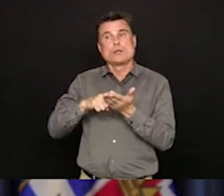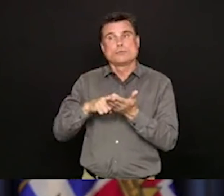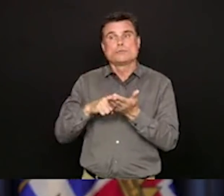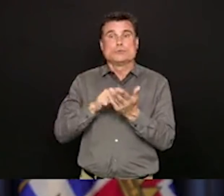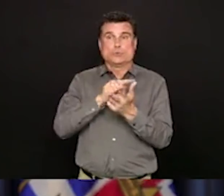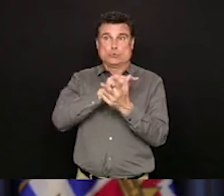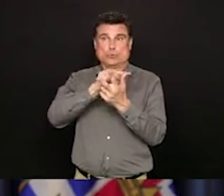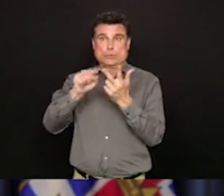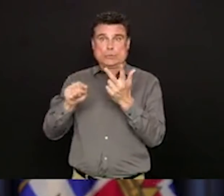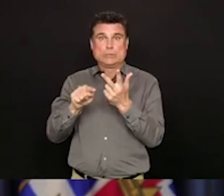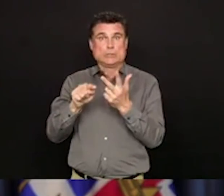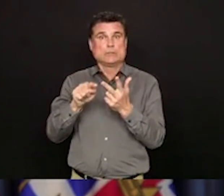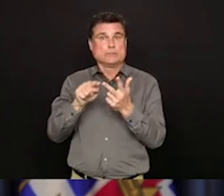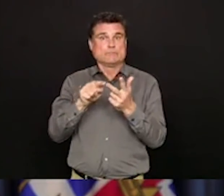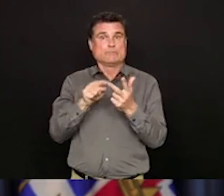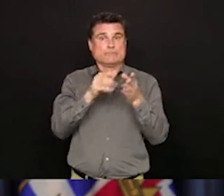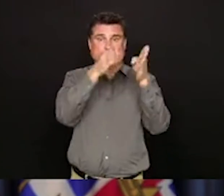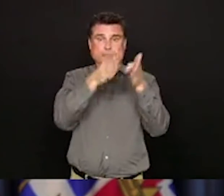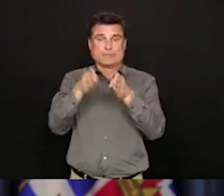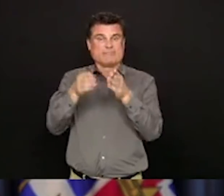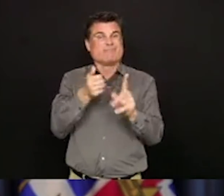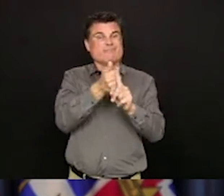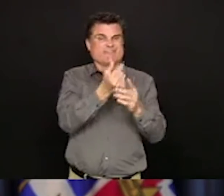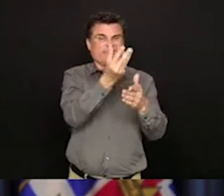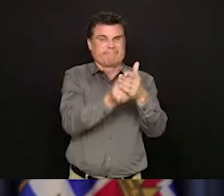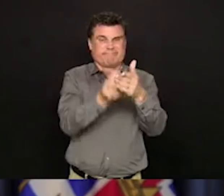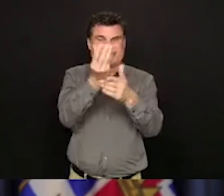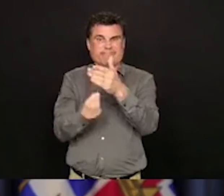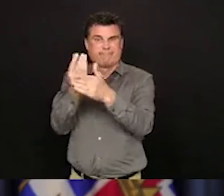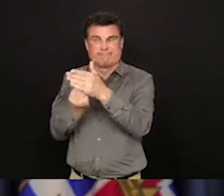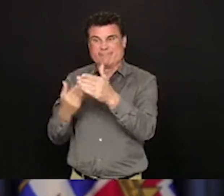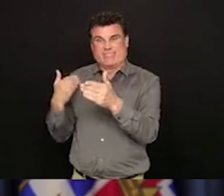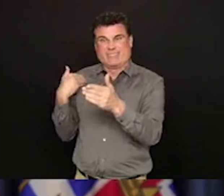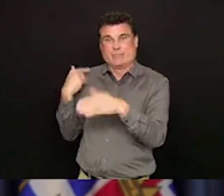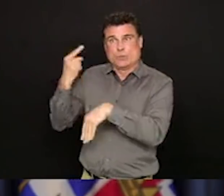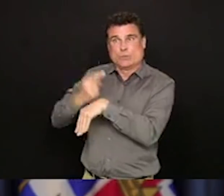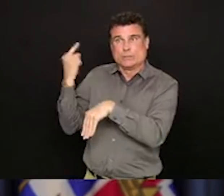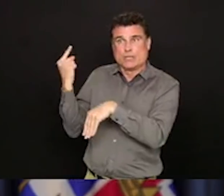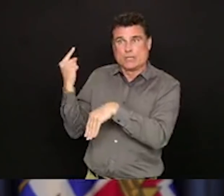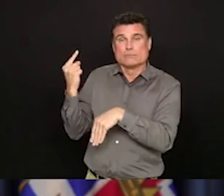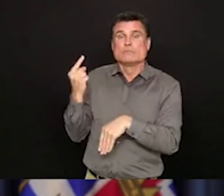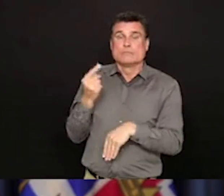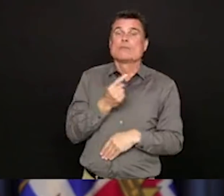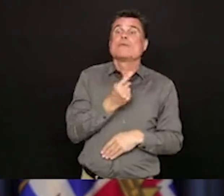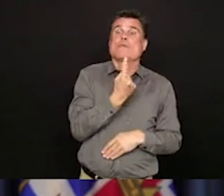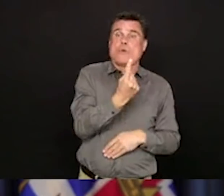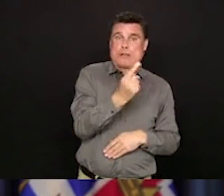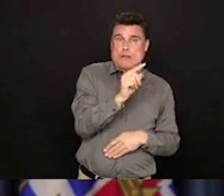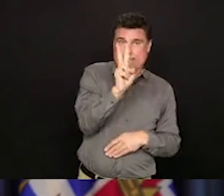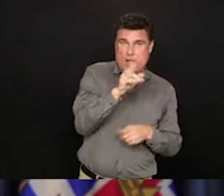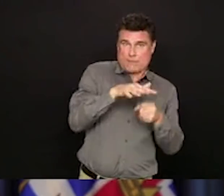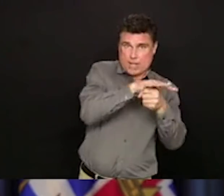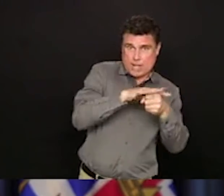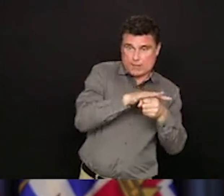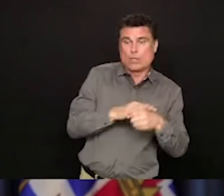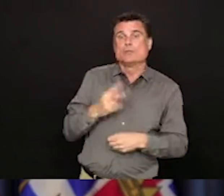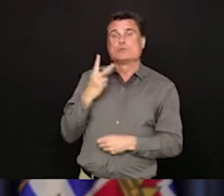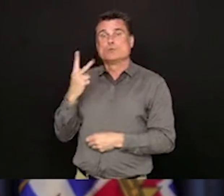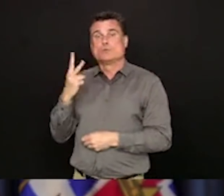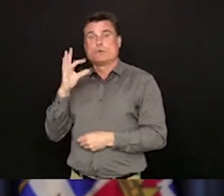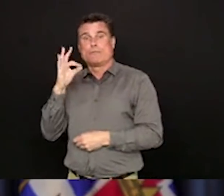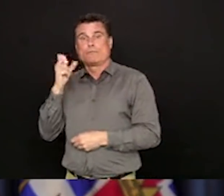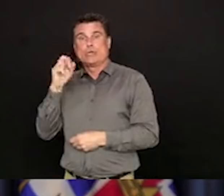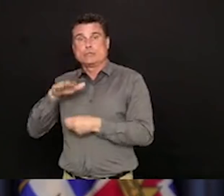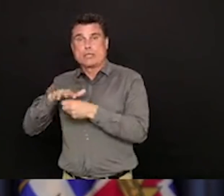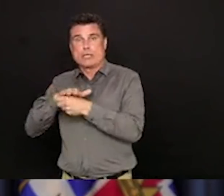were in Fraser Health, 1 in Vancouver Coastal Health. All were in long-term care. But all those families are going through